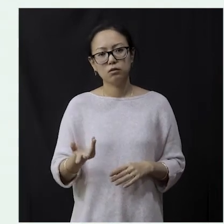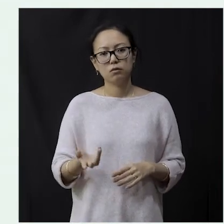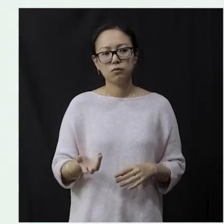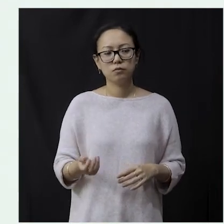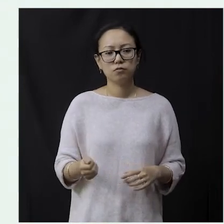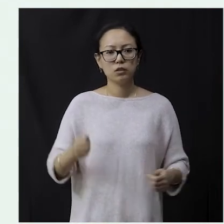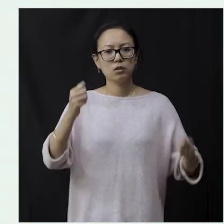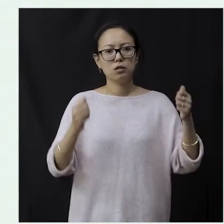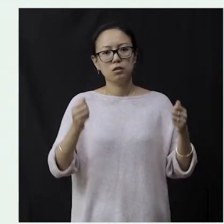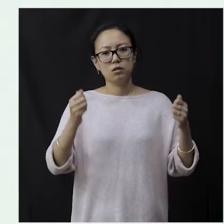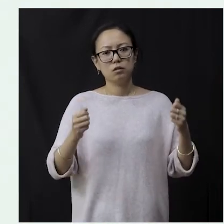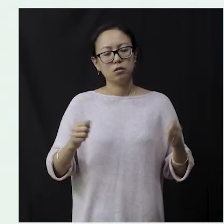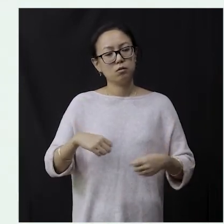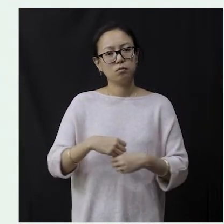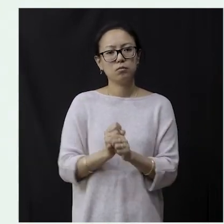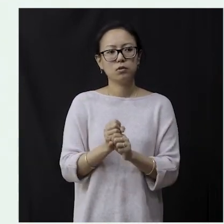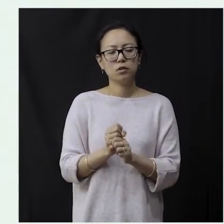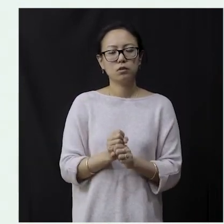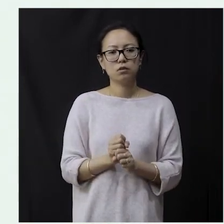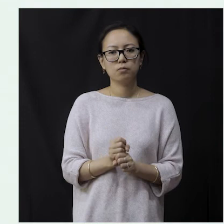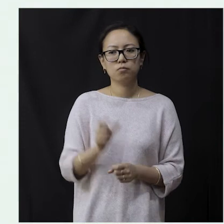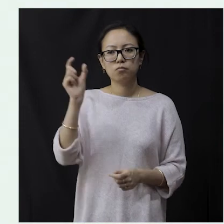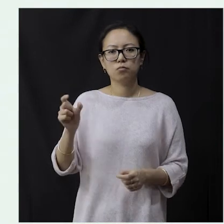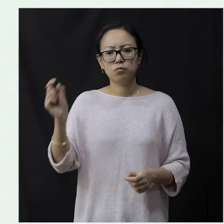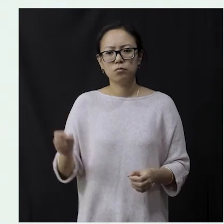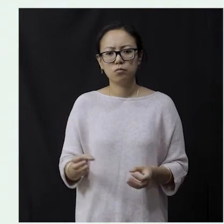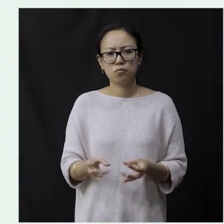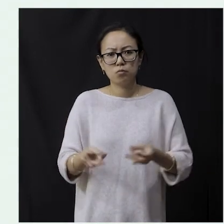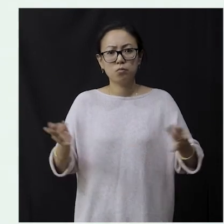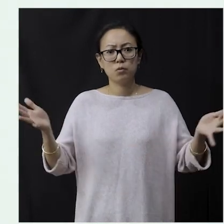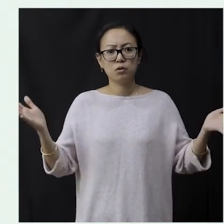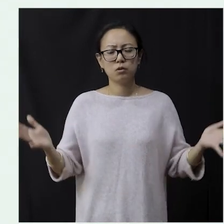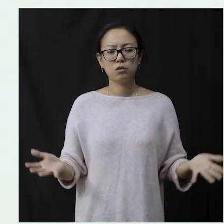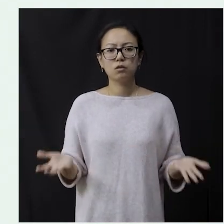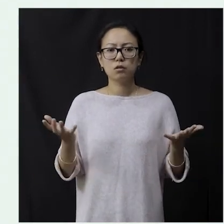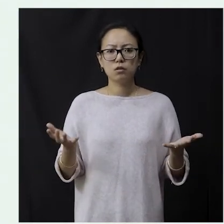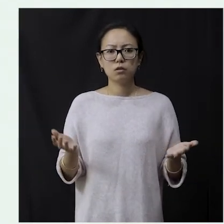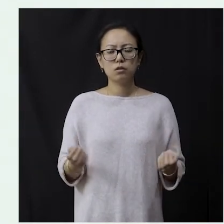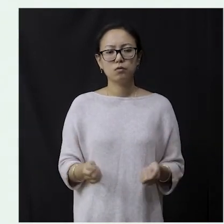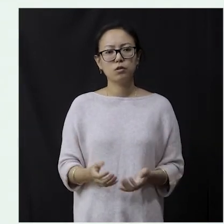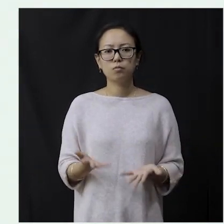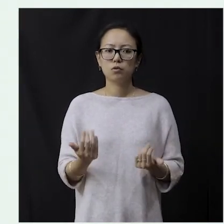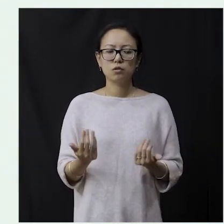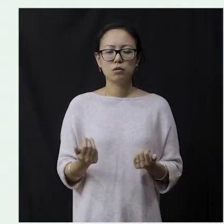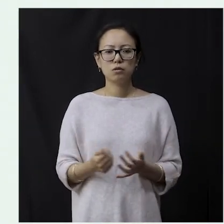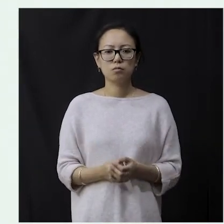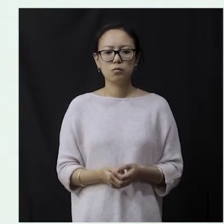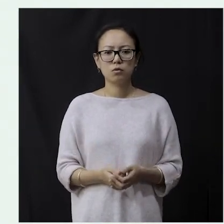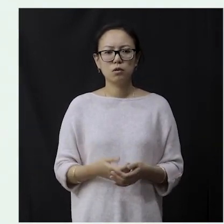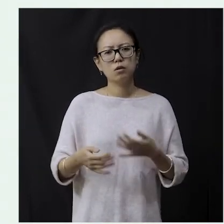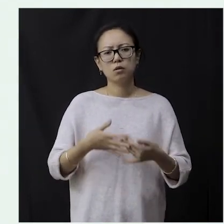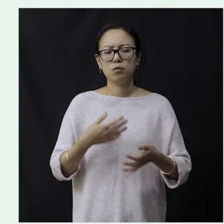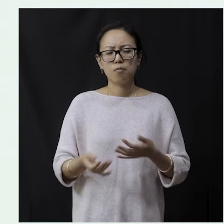place to another in a huge number, okay? Also, transportation has made our life